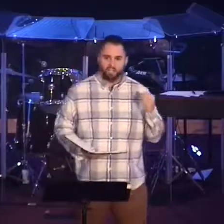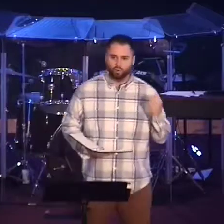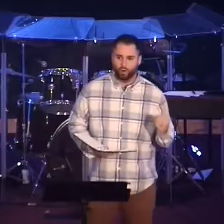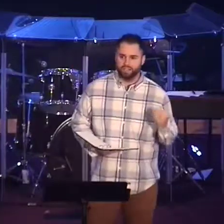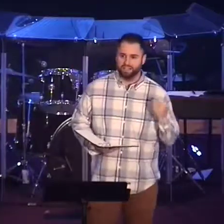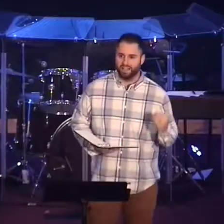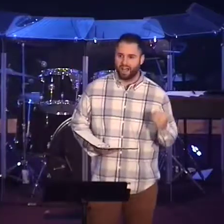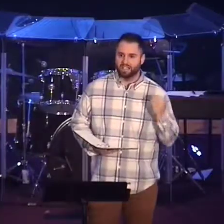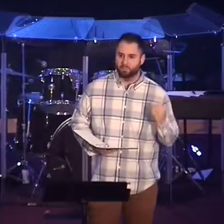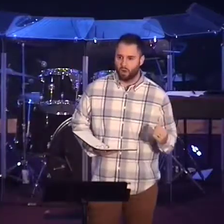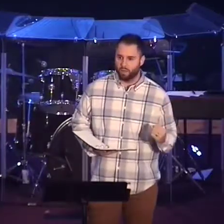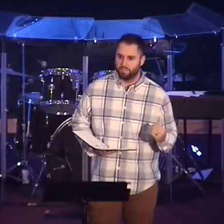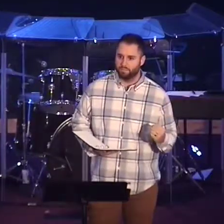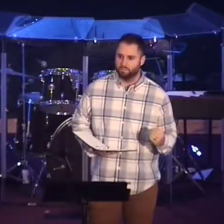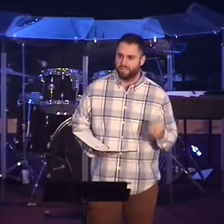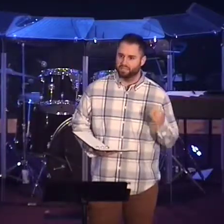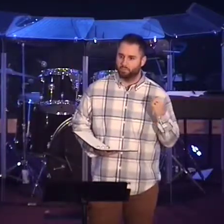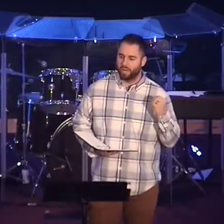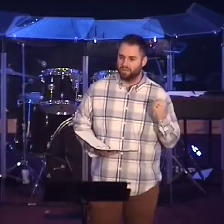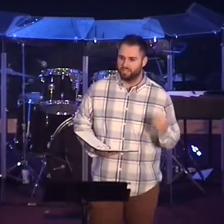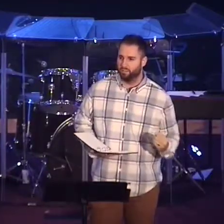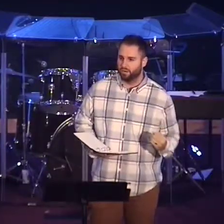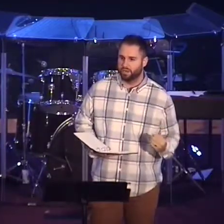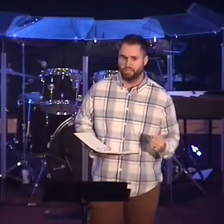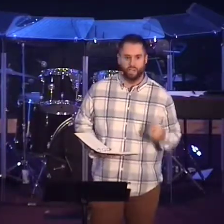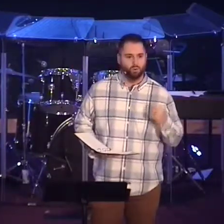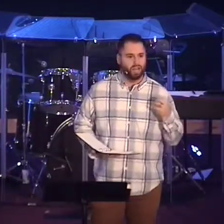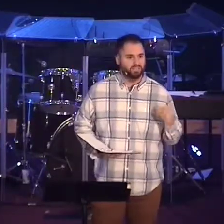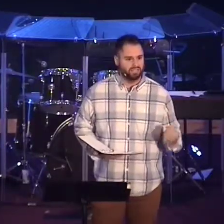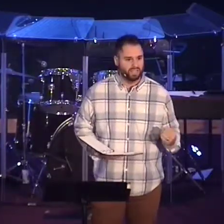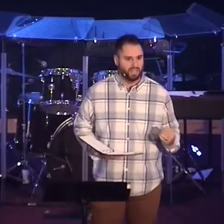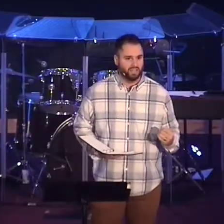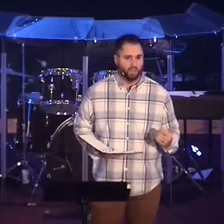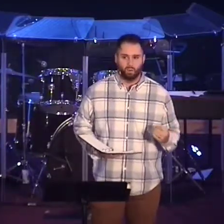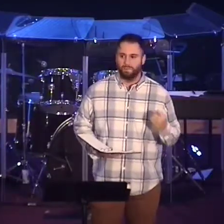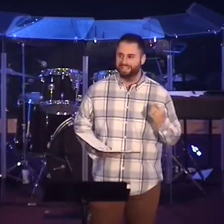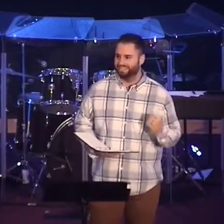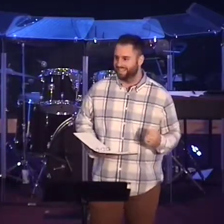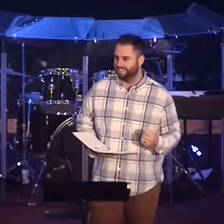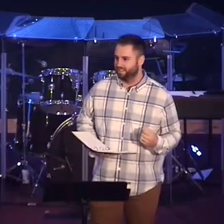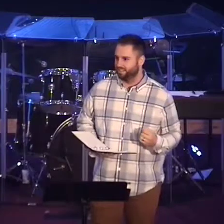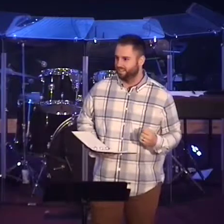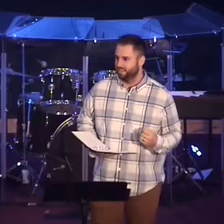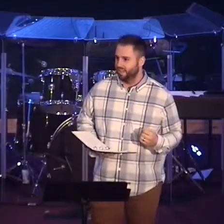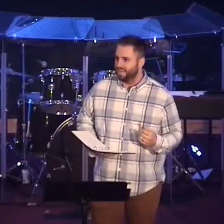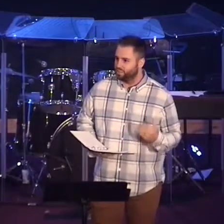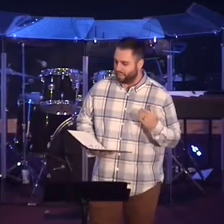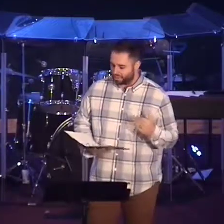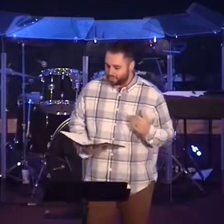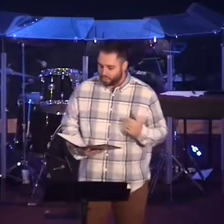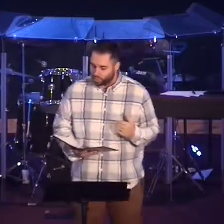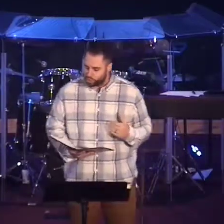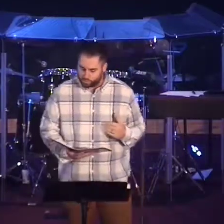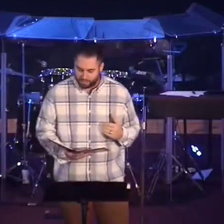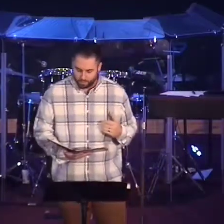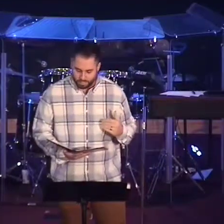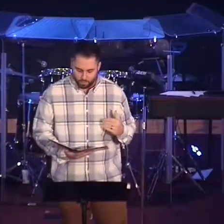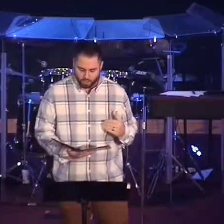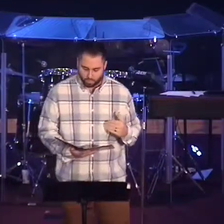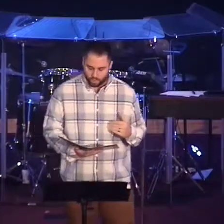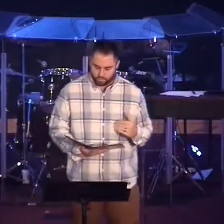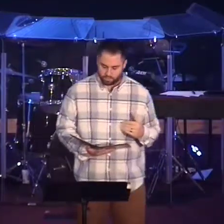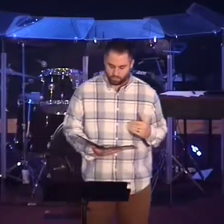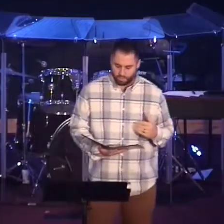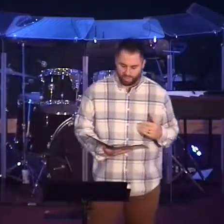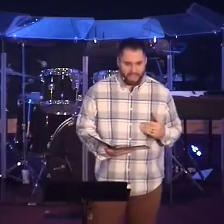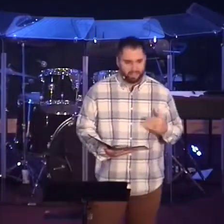I can trust in God's promises because of what I've experienced, what I've seen, what makes sense. And so that's the encouragement that we can walk